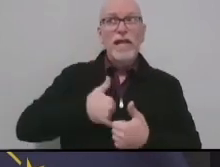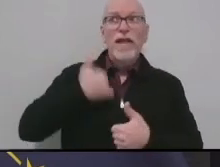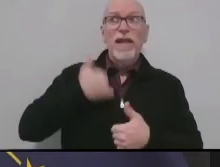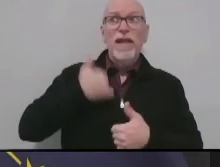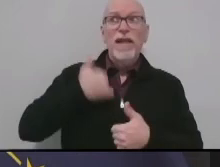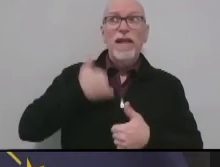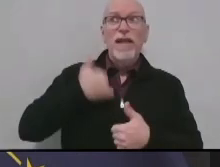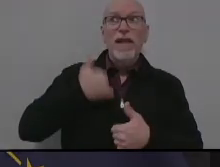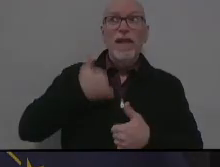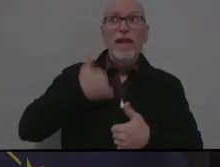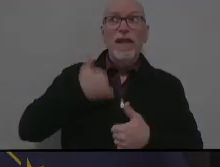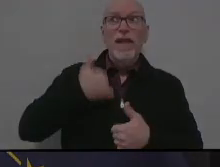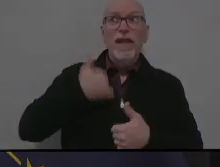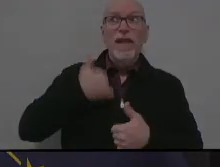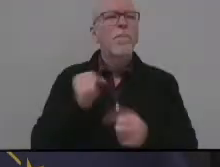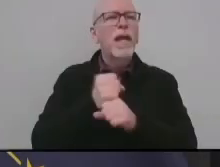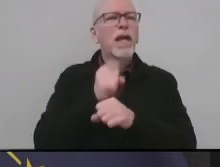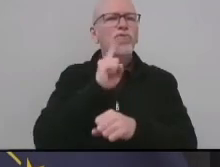Indiana.